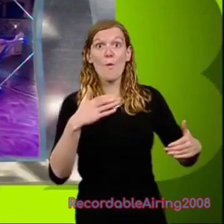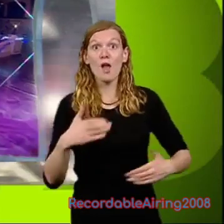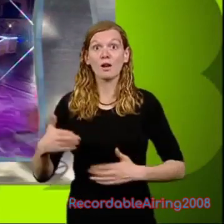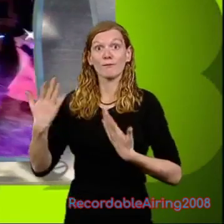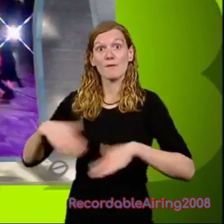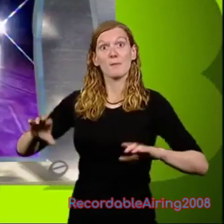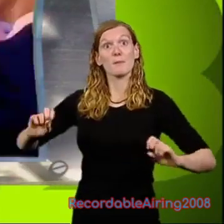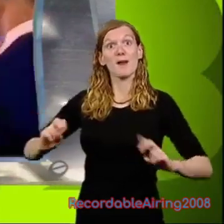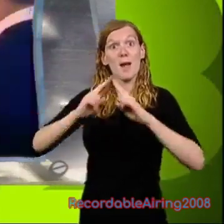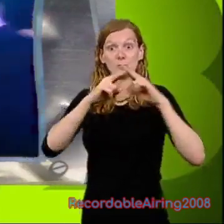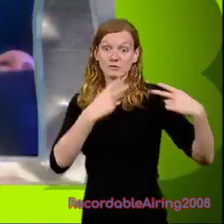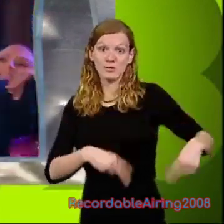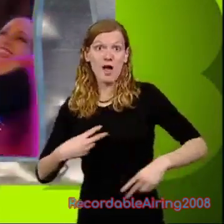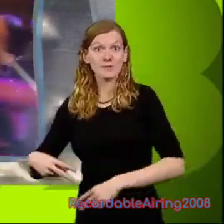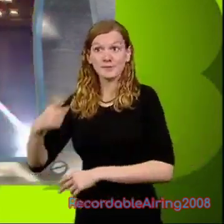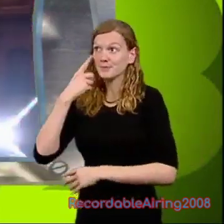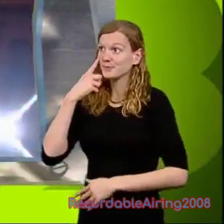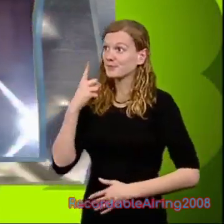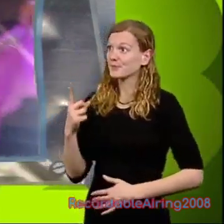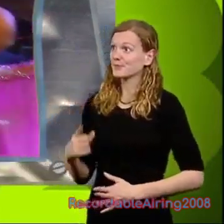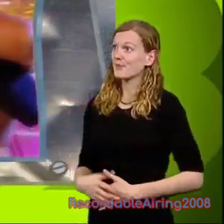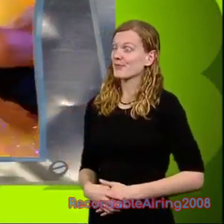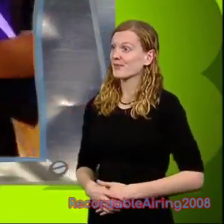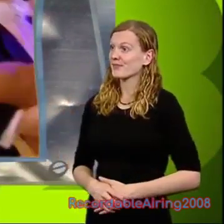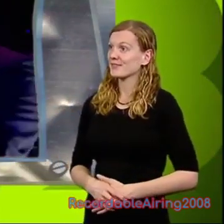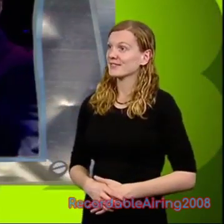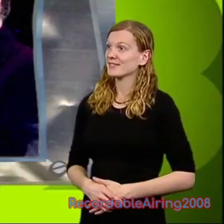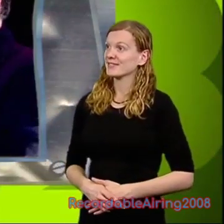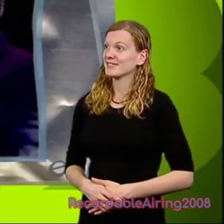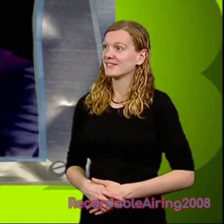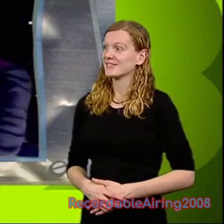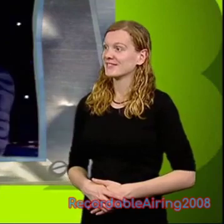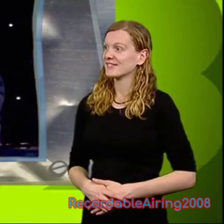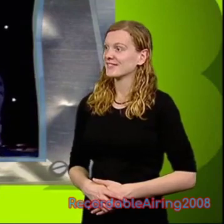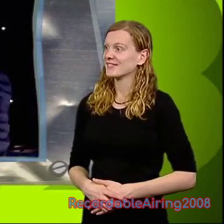And then from Blackpool, the Ballroom Dancers.